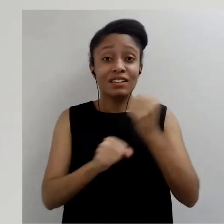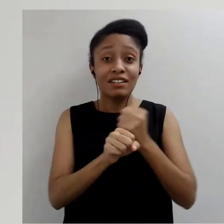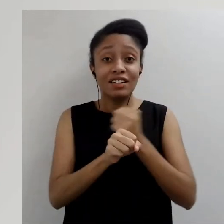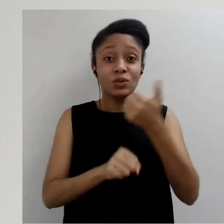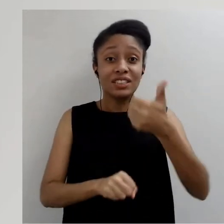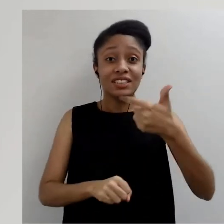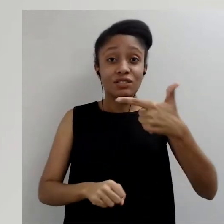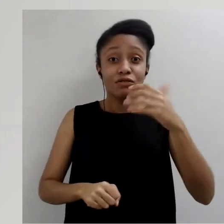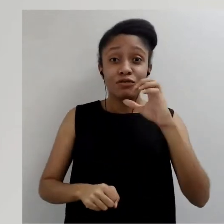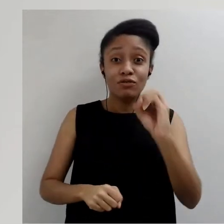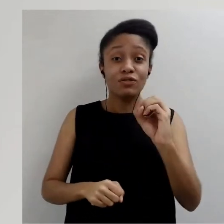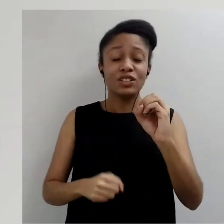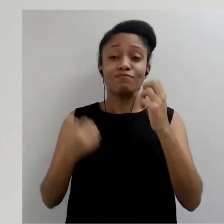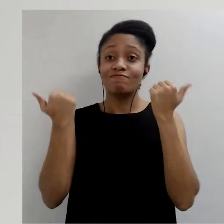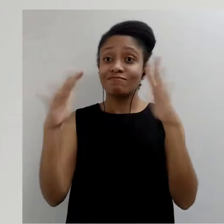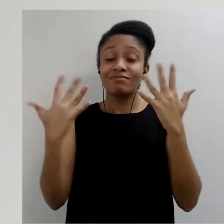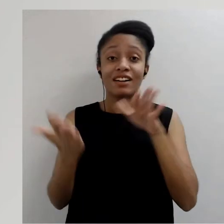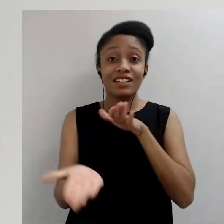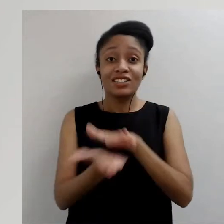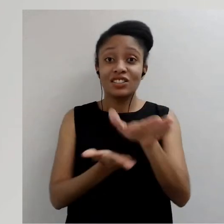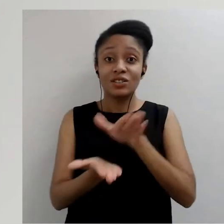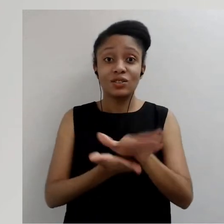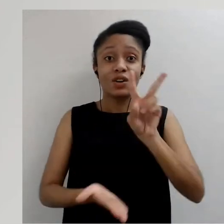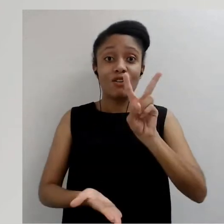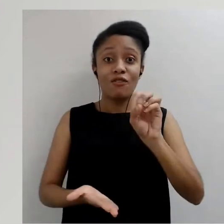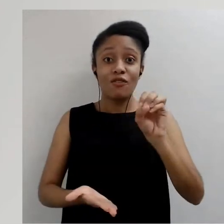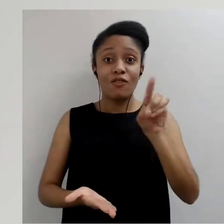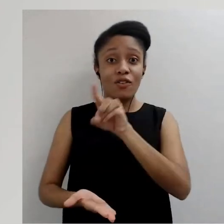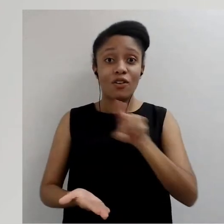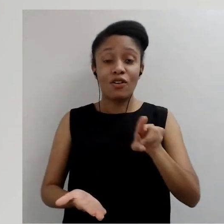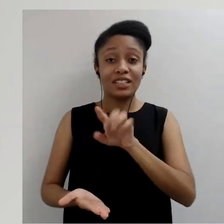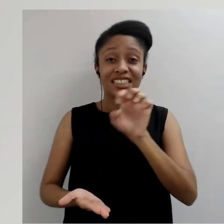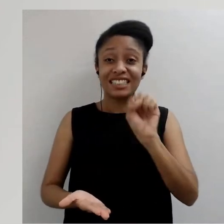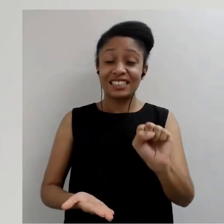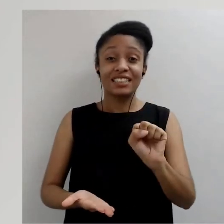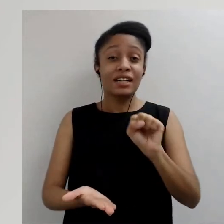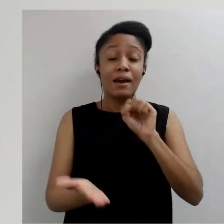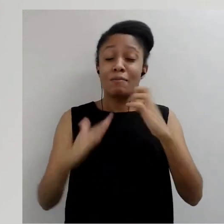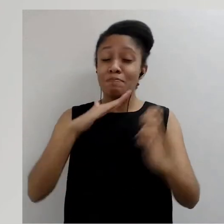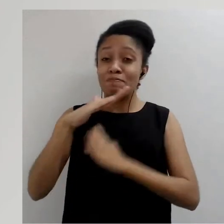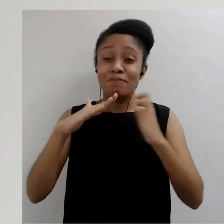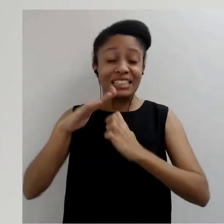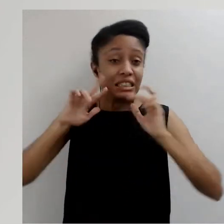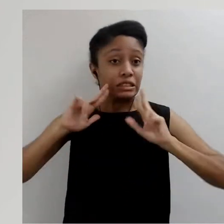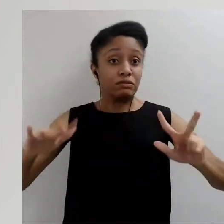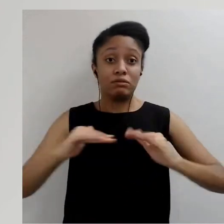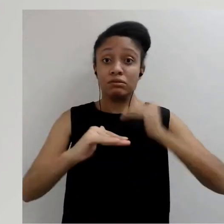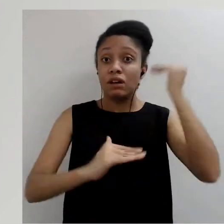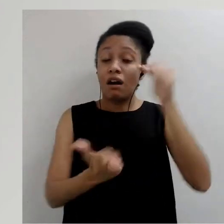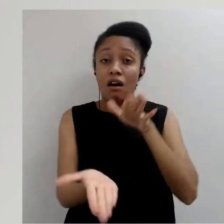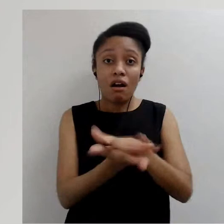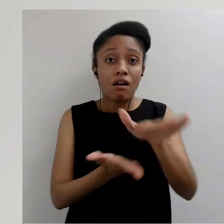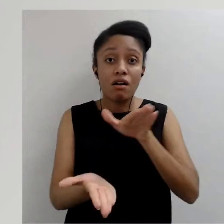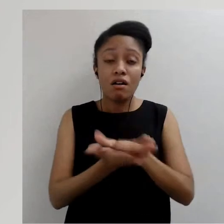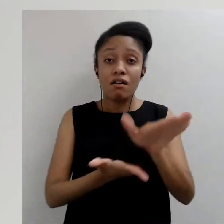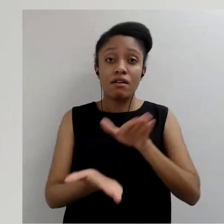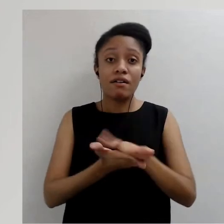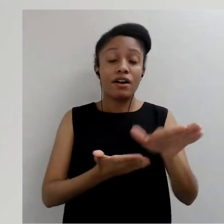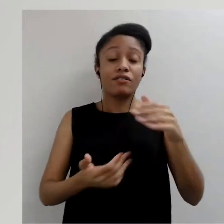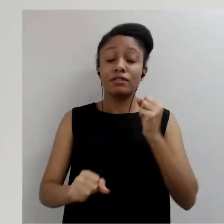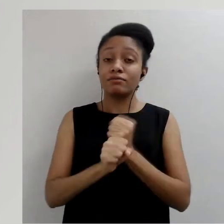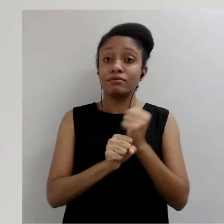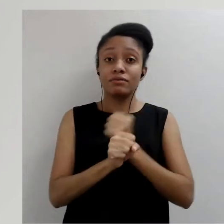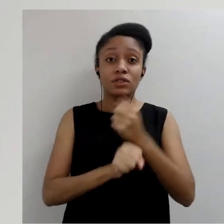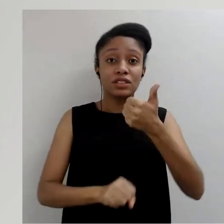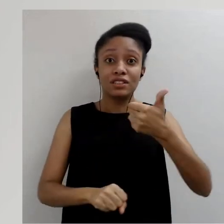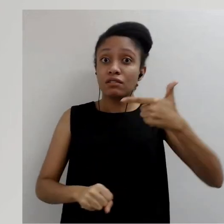20 years. Congratulations to all the team of Vozes Printing House, a Brazilian printing house